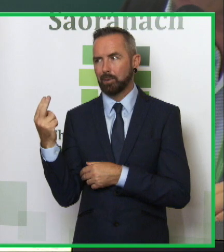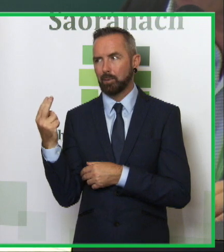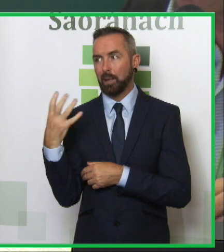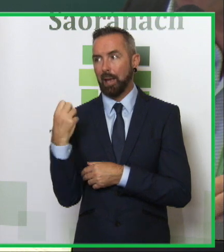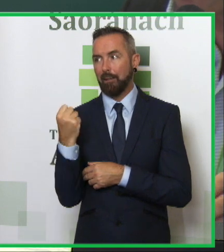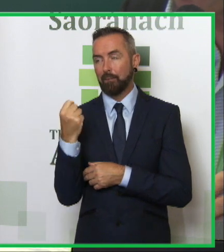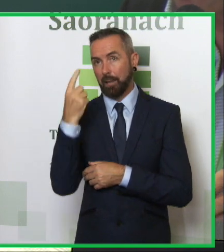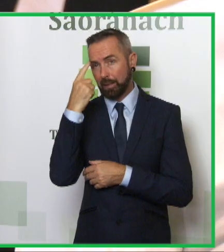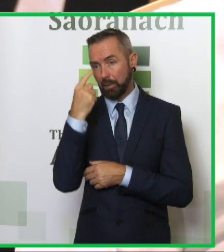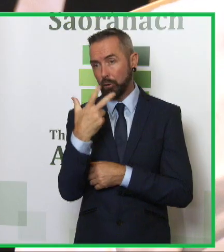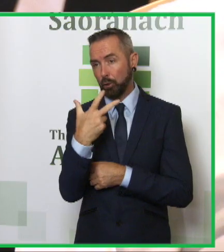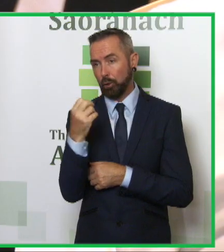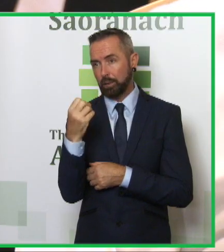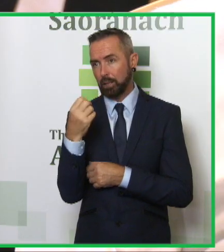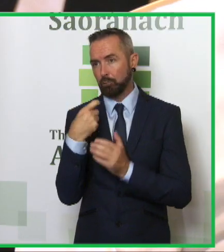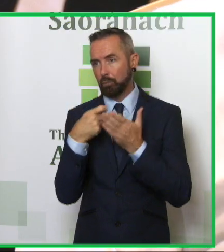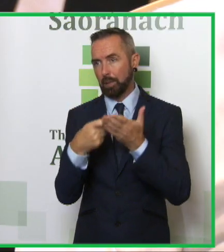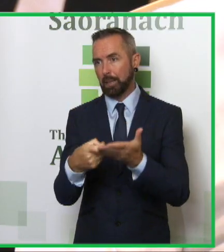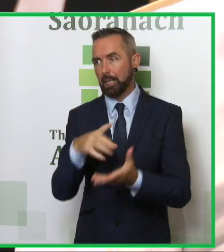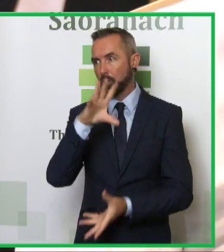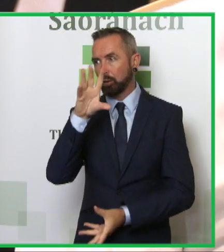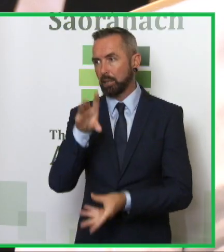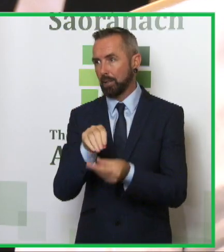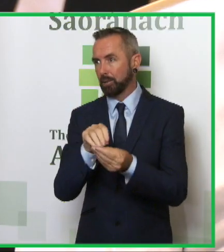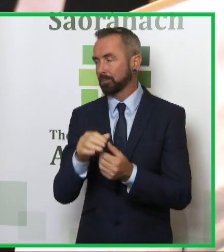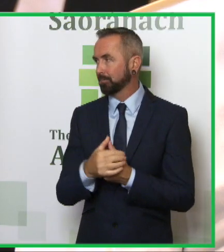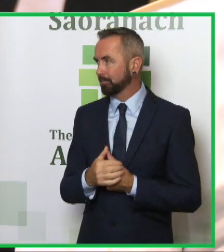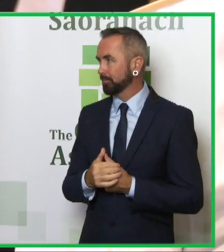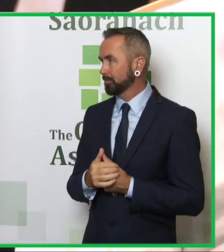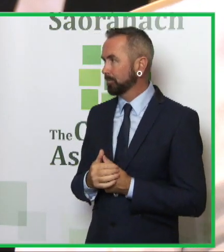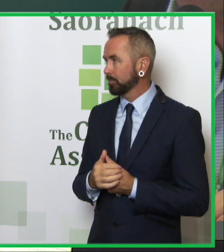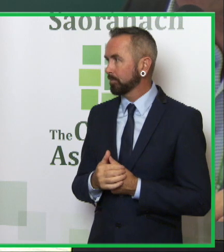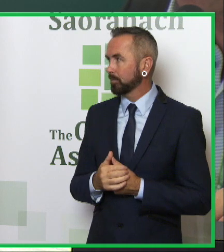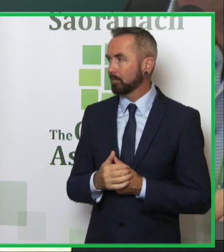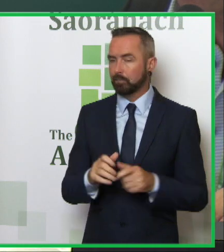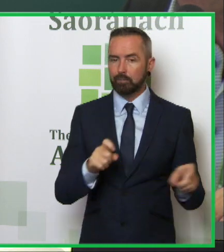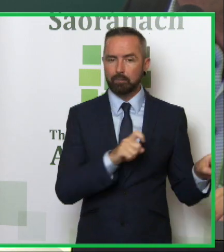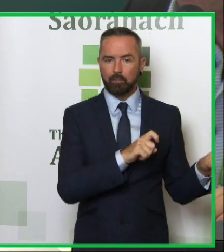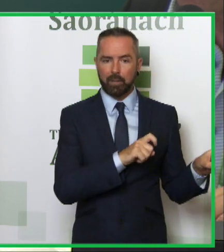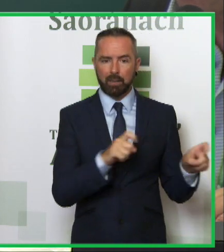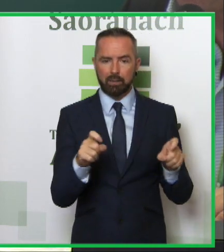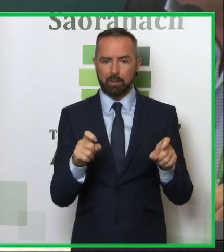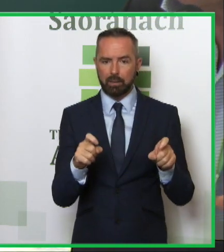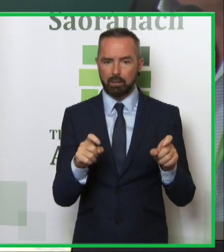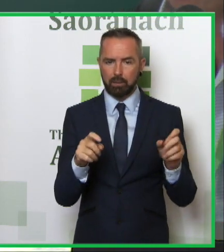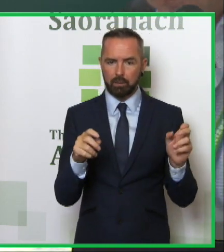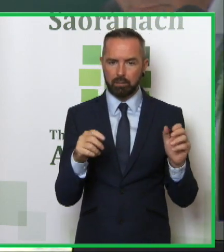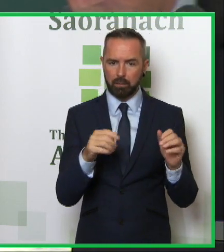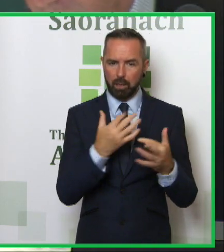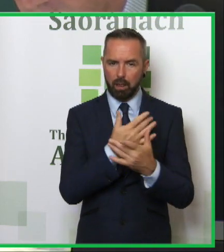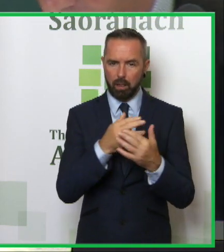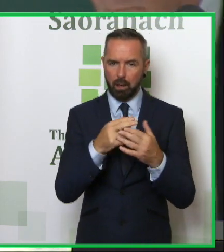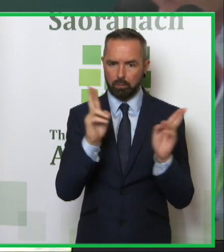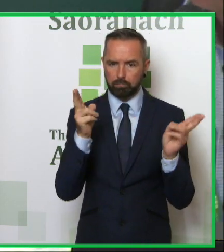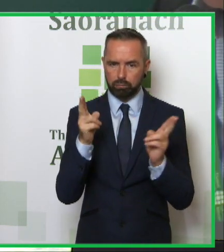the region of, I think, 30. It's still significantly under the level of recommendations made by